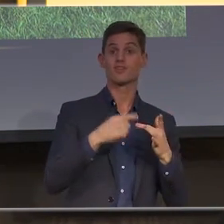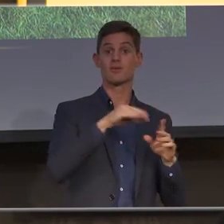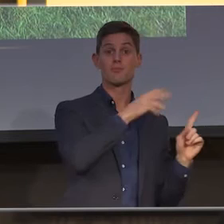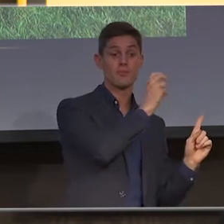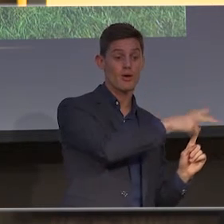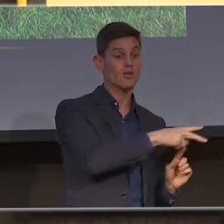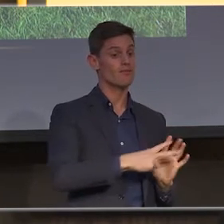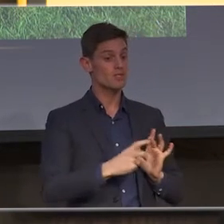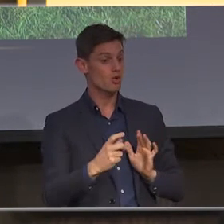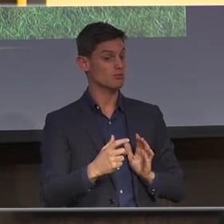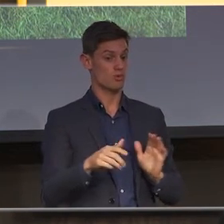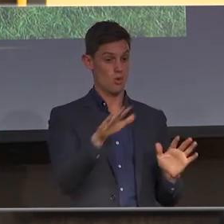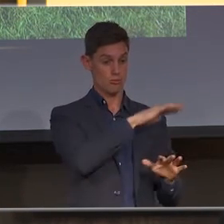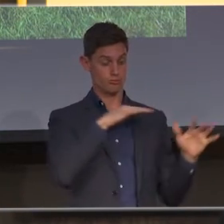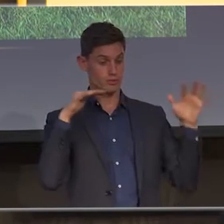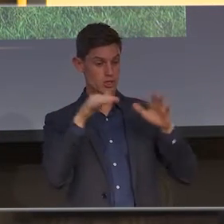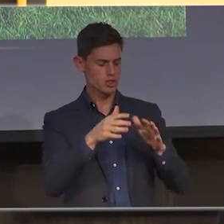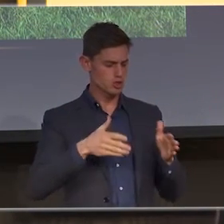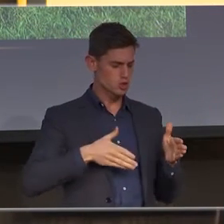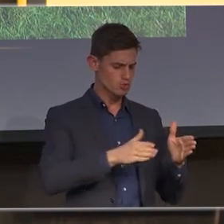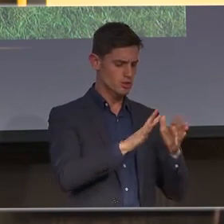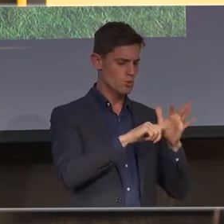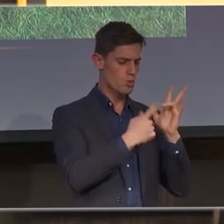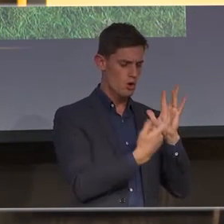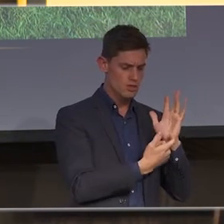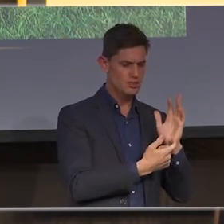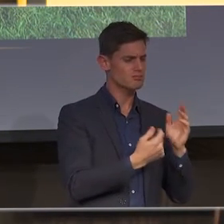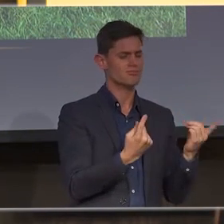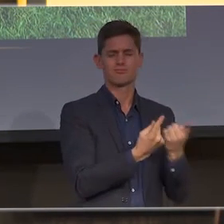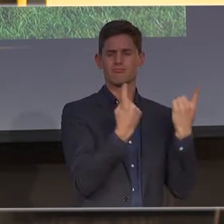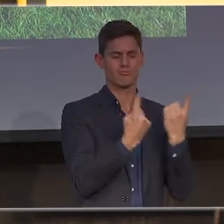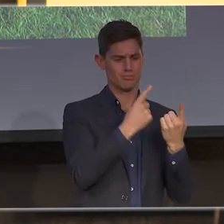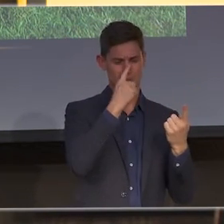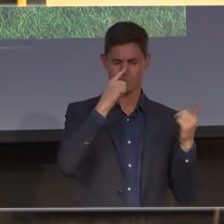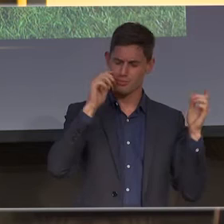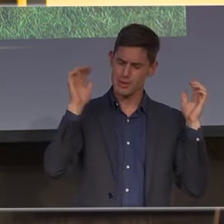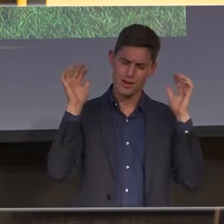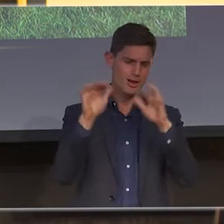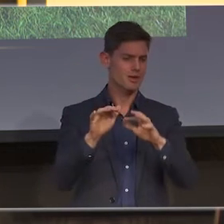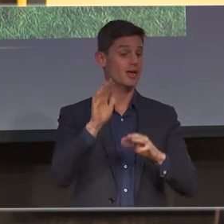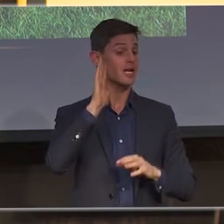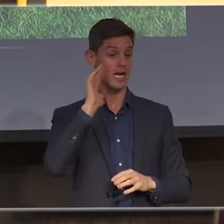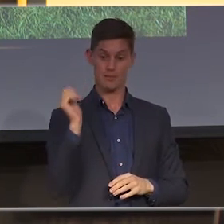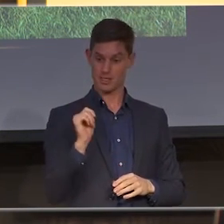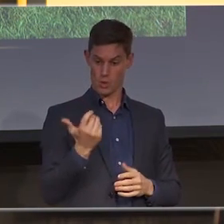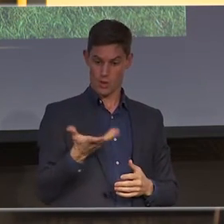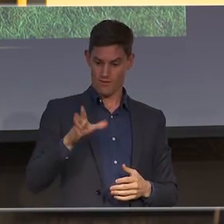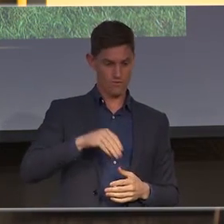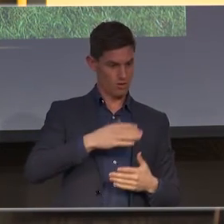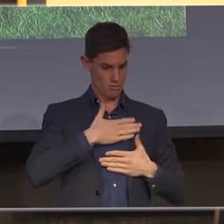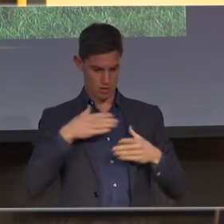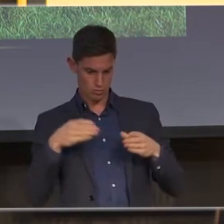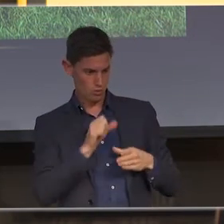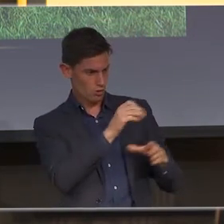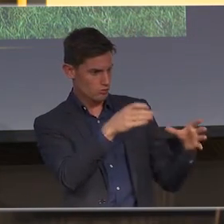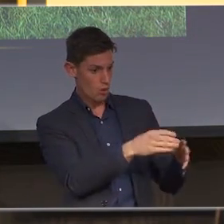country. The band Street Warriors and poets Kerry Reid Gilbert and Elizabeth Hodgson were there. It didn't matter what nation you came from.